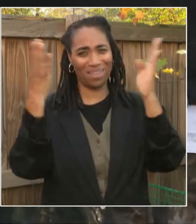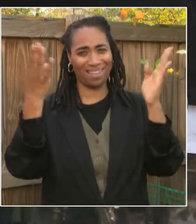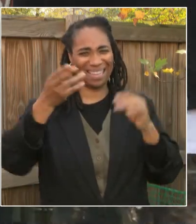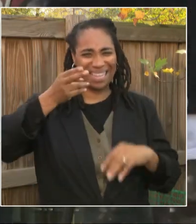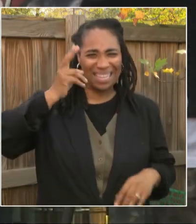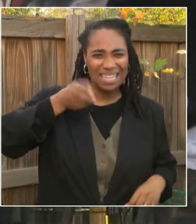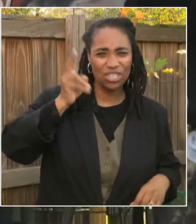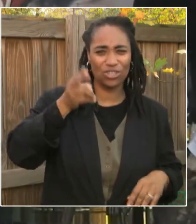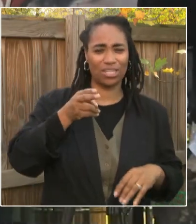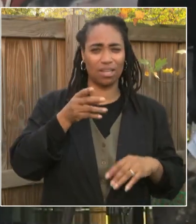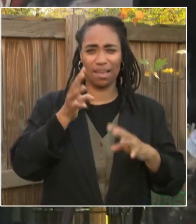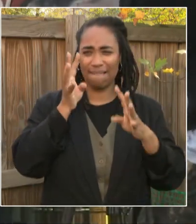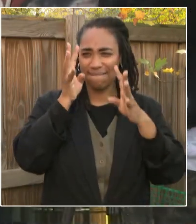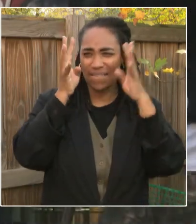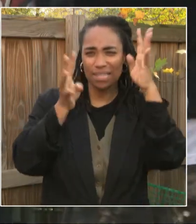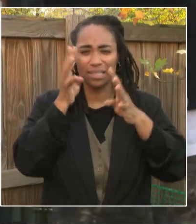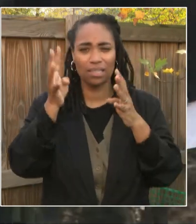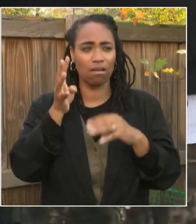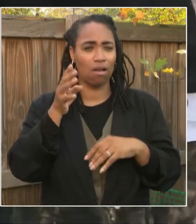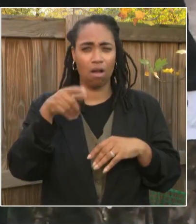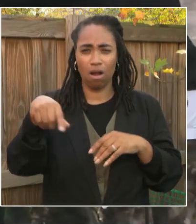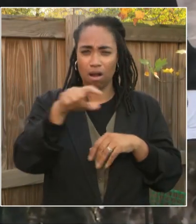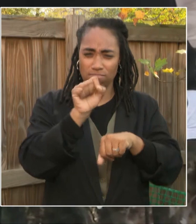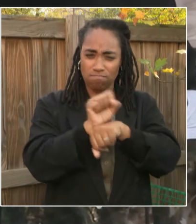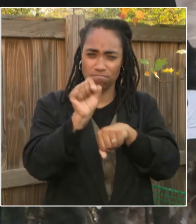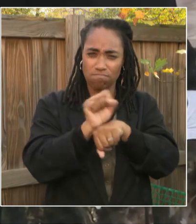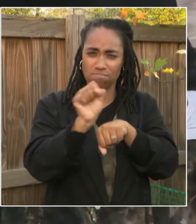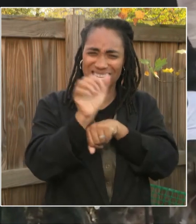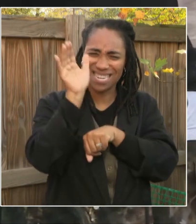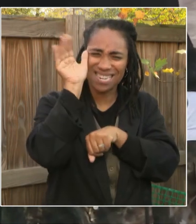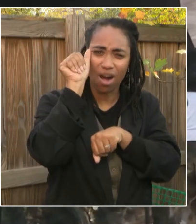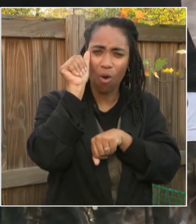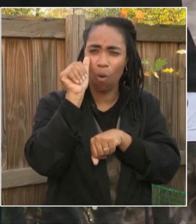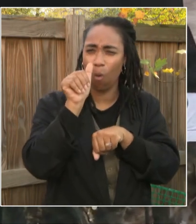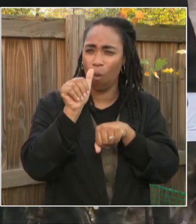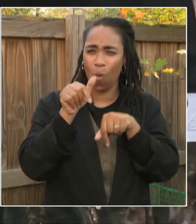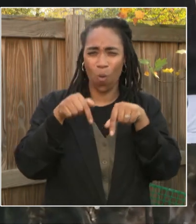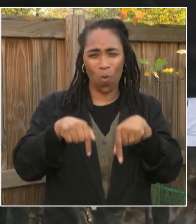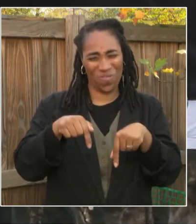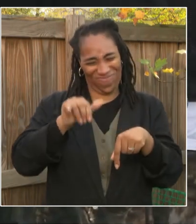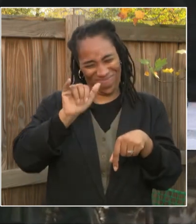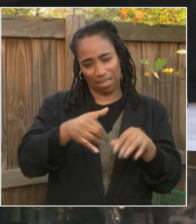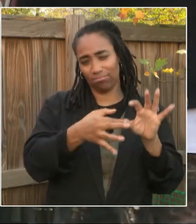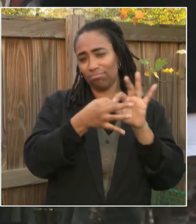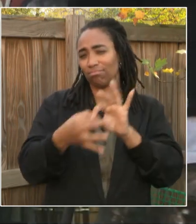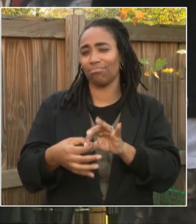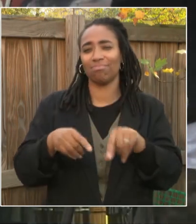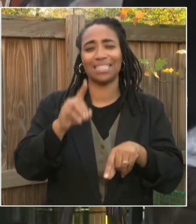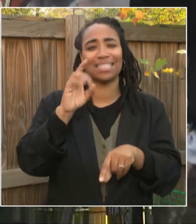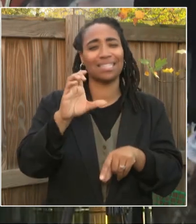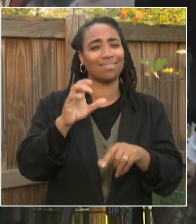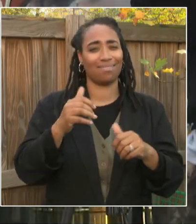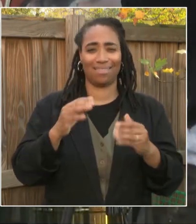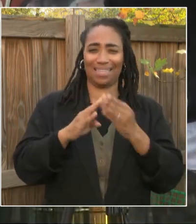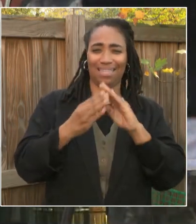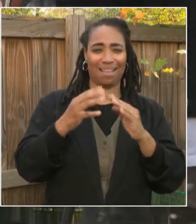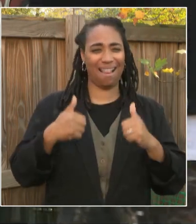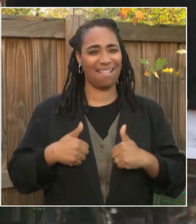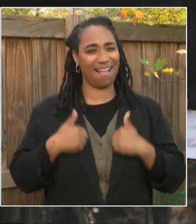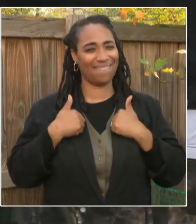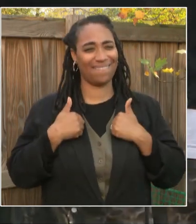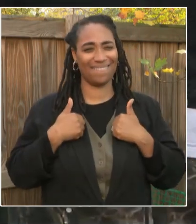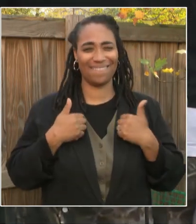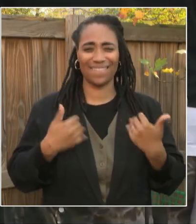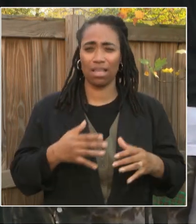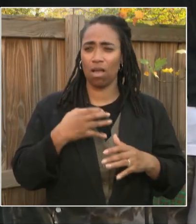determination of our city and our residents. Let me begin by honoring the work of Ron Moulton, Natalie Hopkinson, give it up for